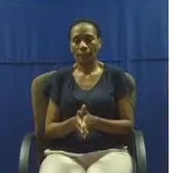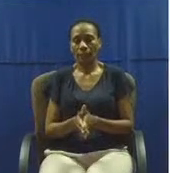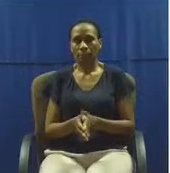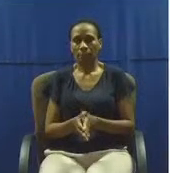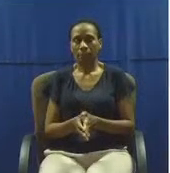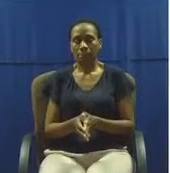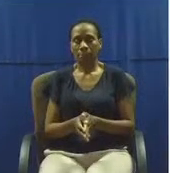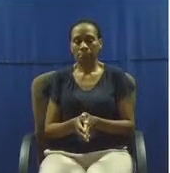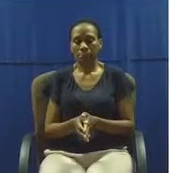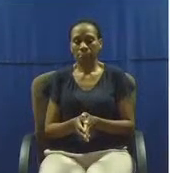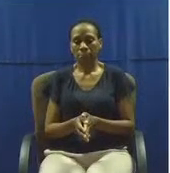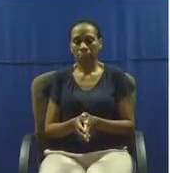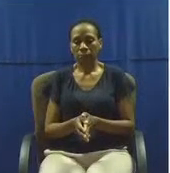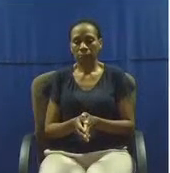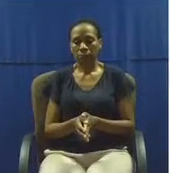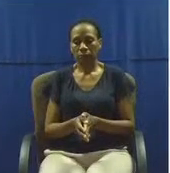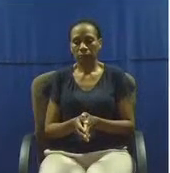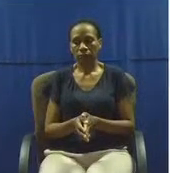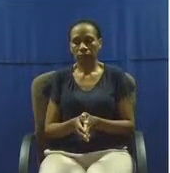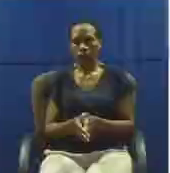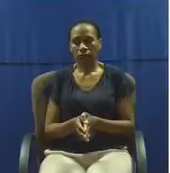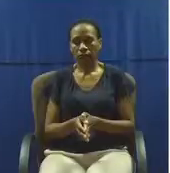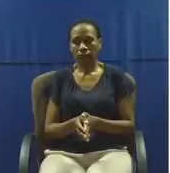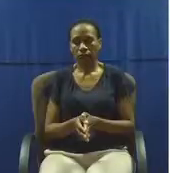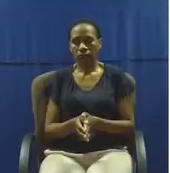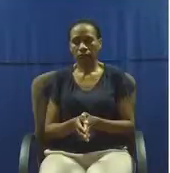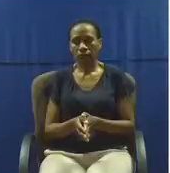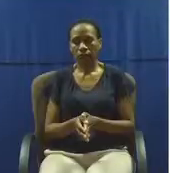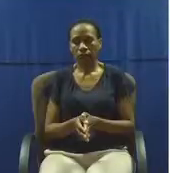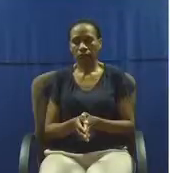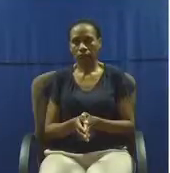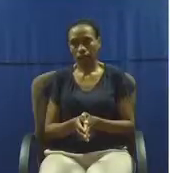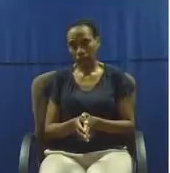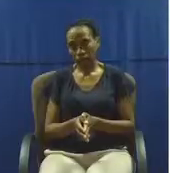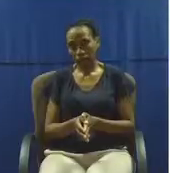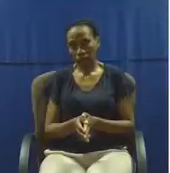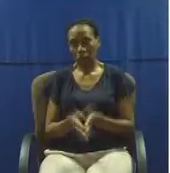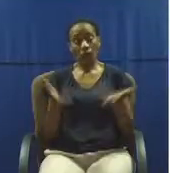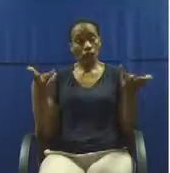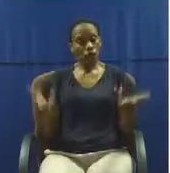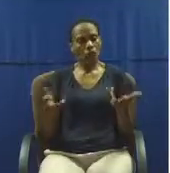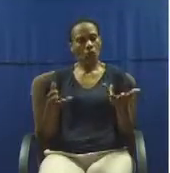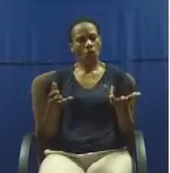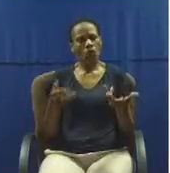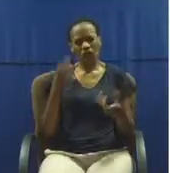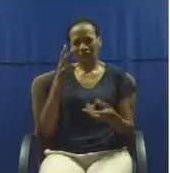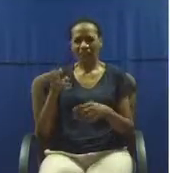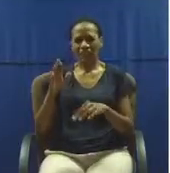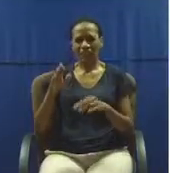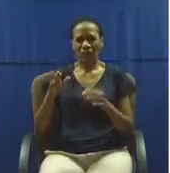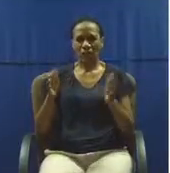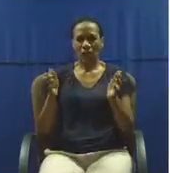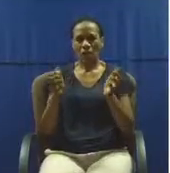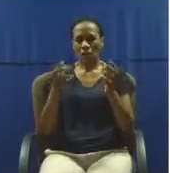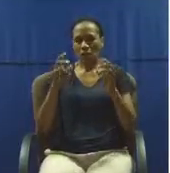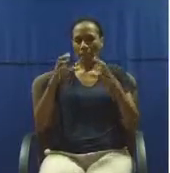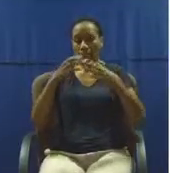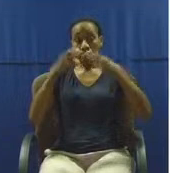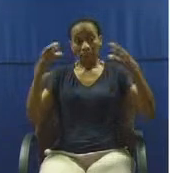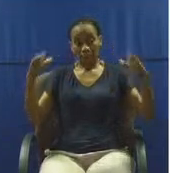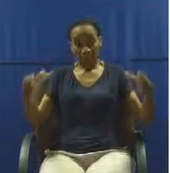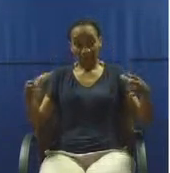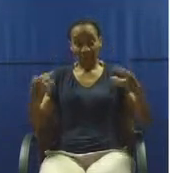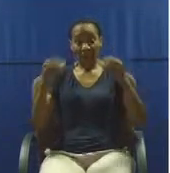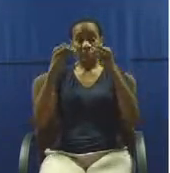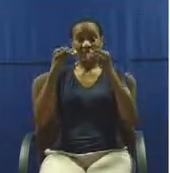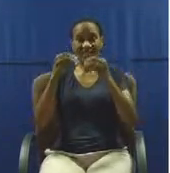Given market concentration and the perception of bullying, how will we encourage greater private sector and especially